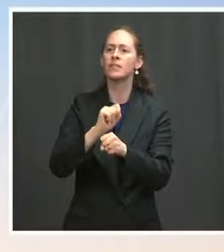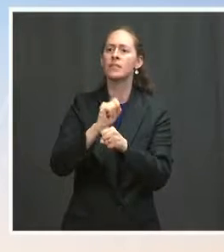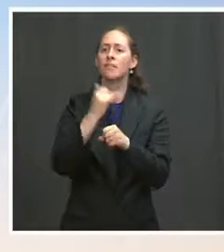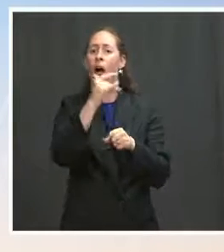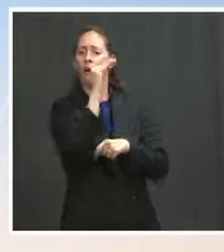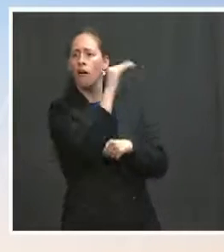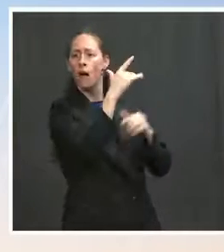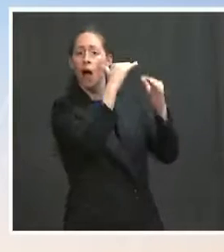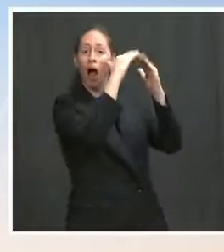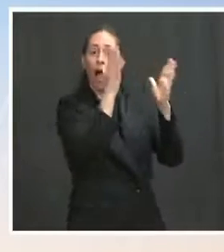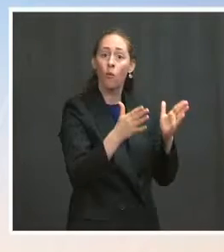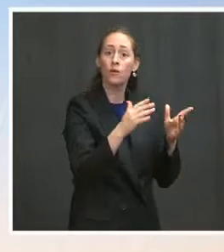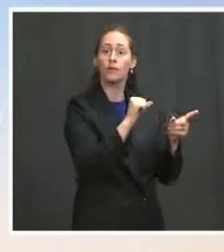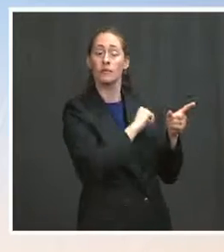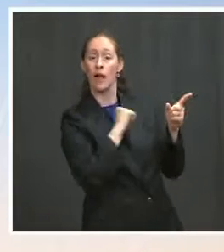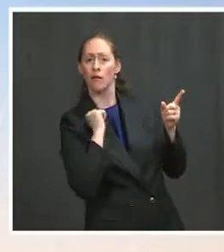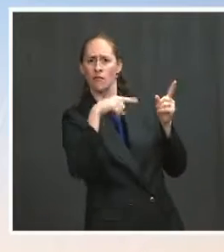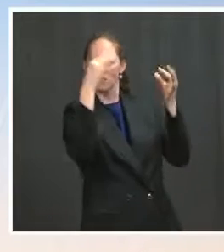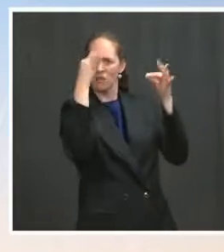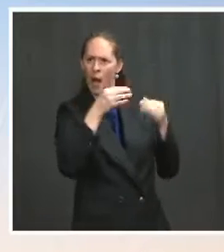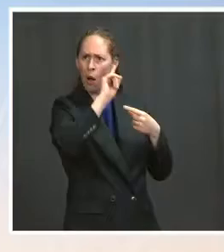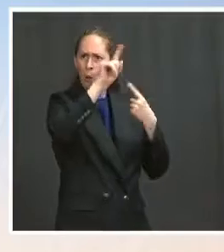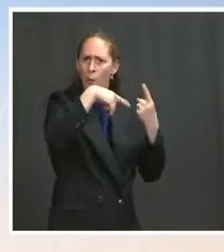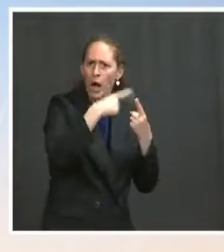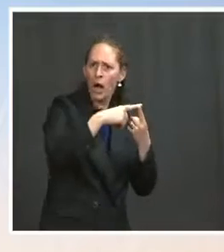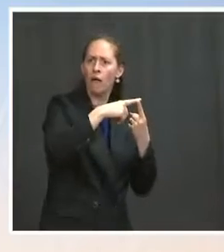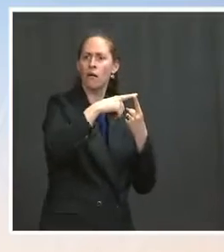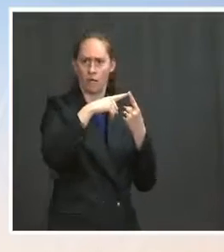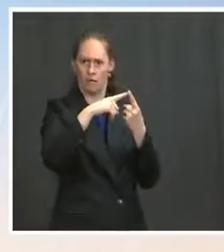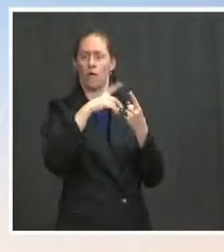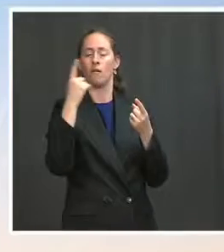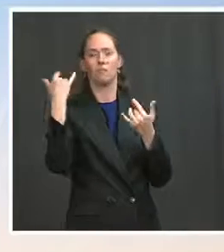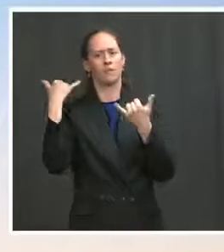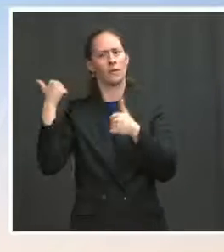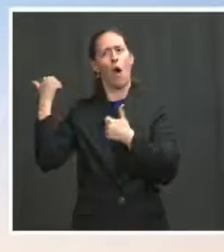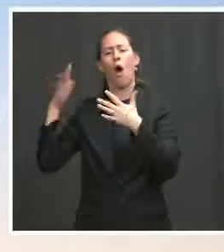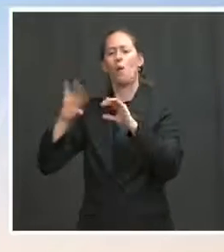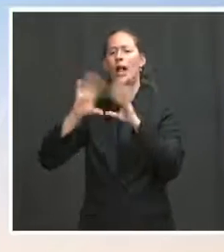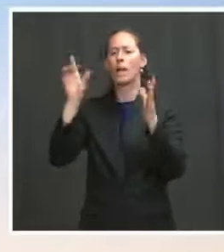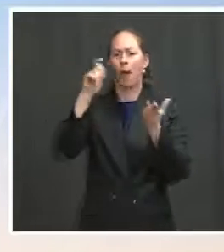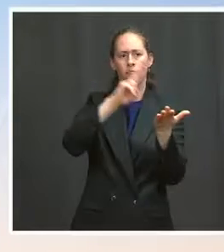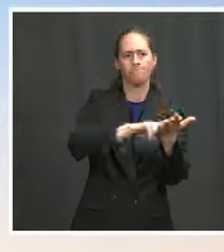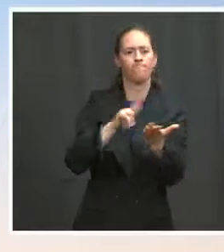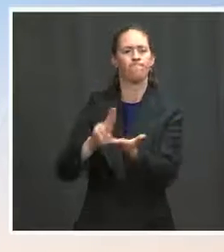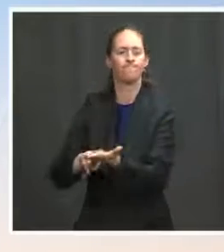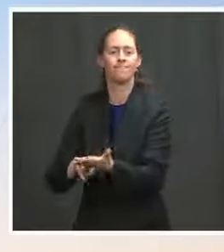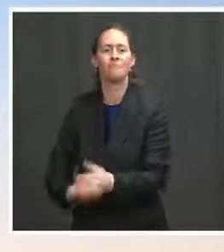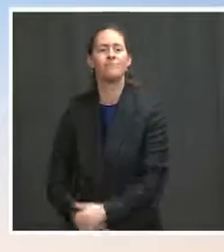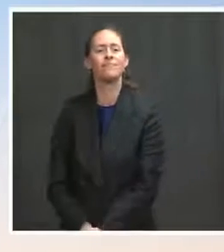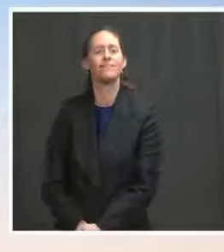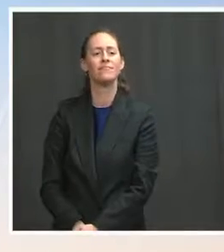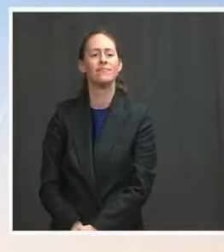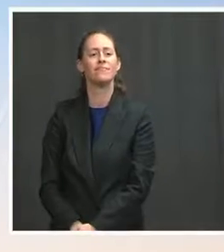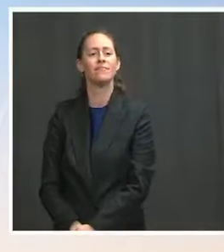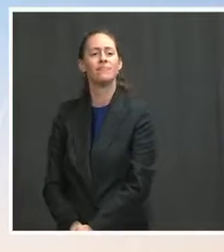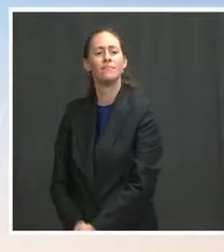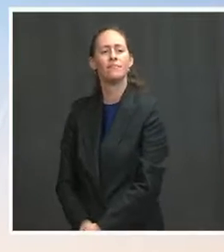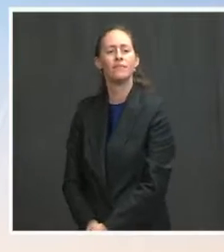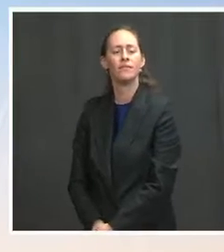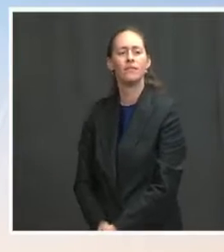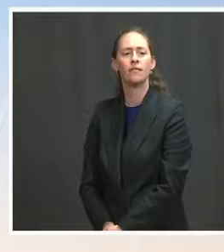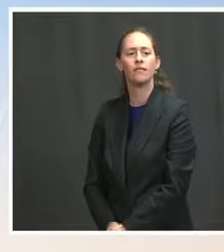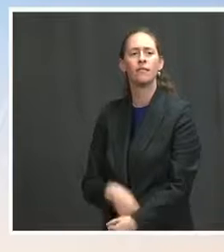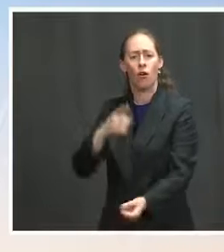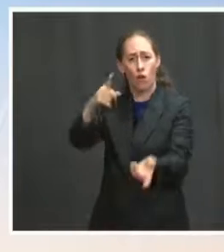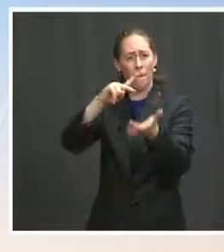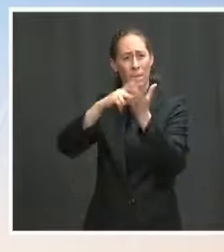and he looks forward to signing both pieces of legislation. One other quick one. Yeah. What is the plan for, will we get a statement from the president after